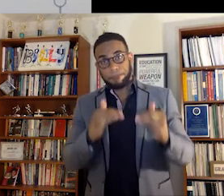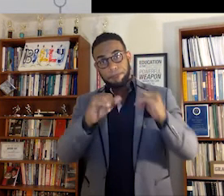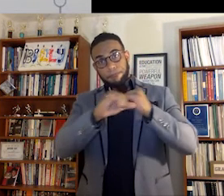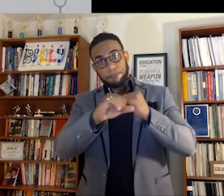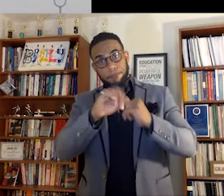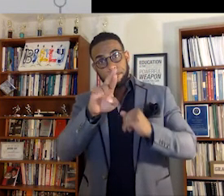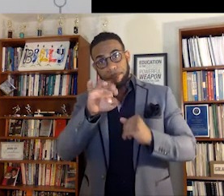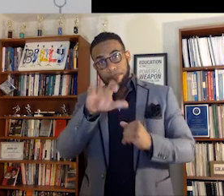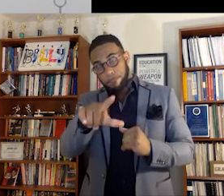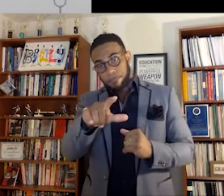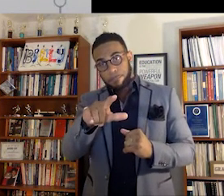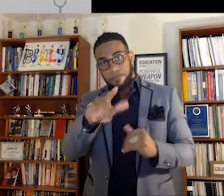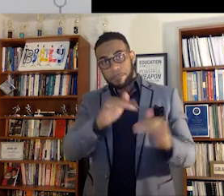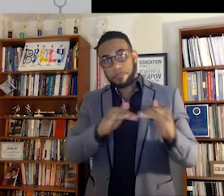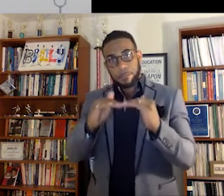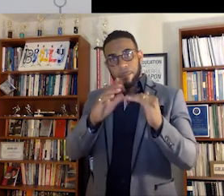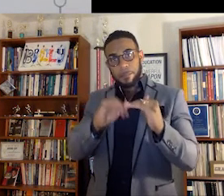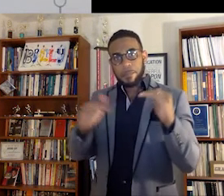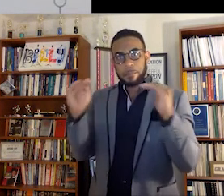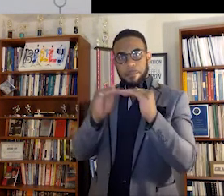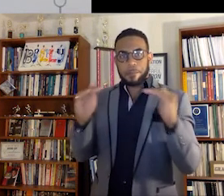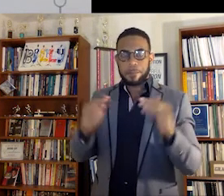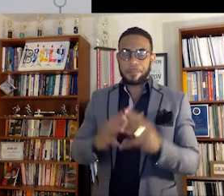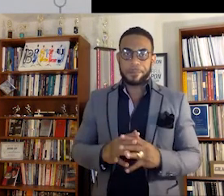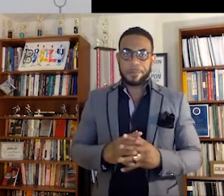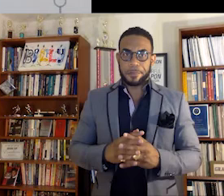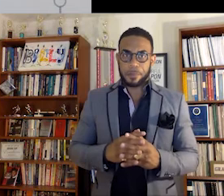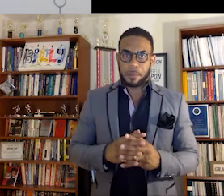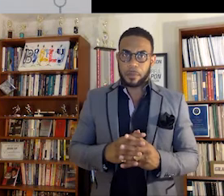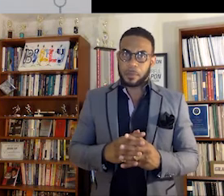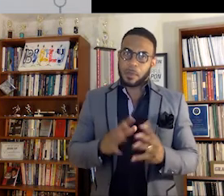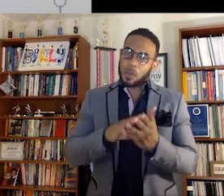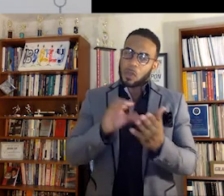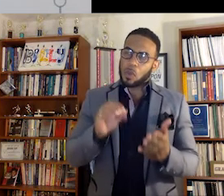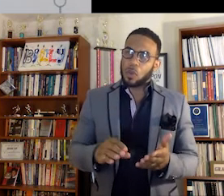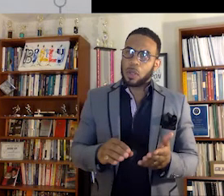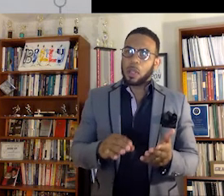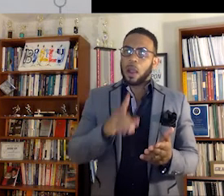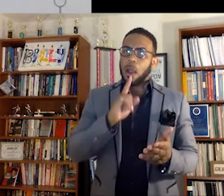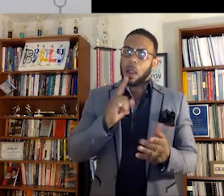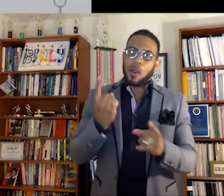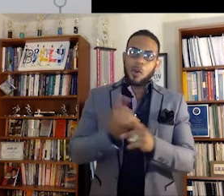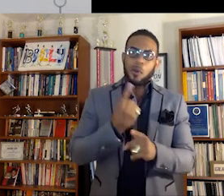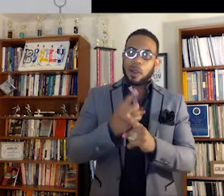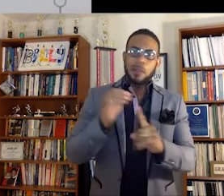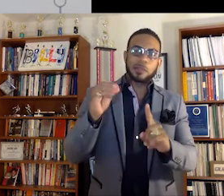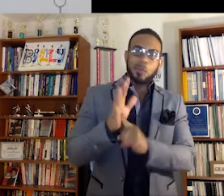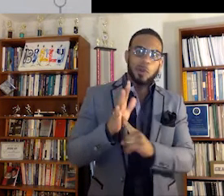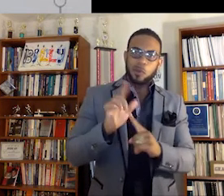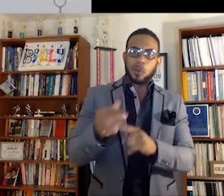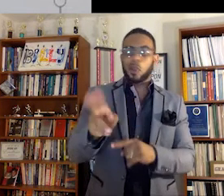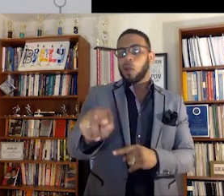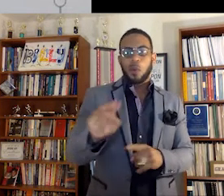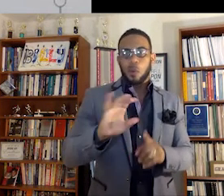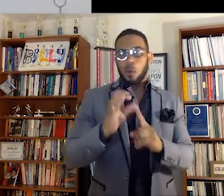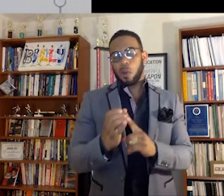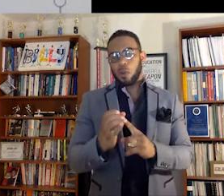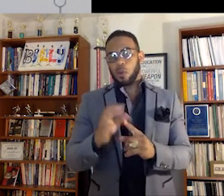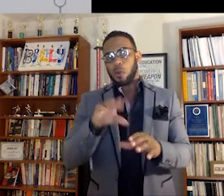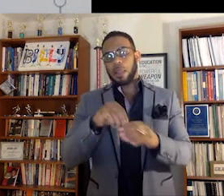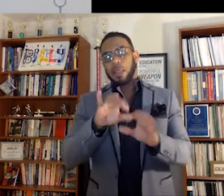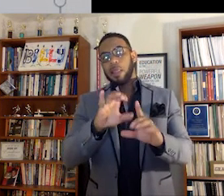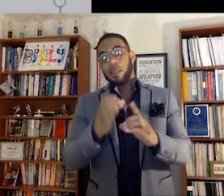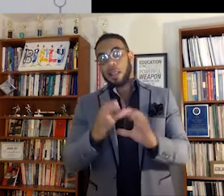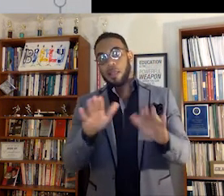racial equity and justice. And students are regularly exposed to their own culture within